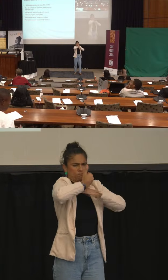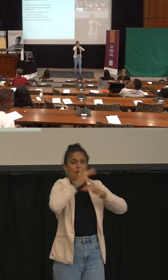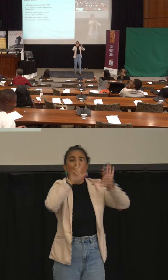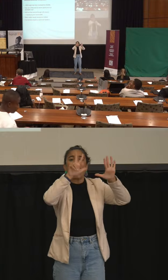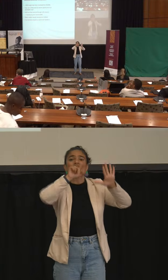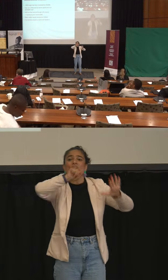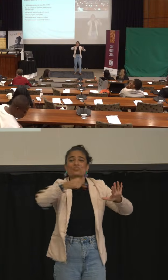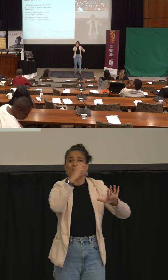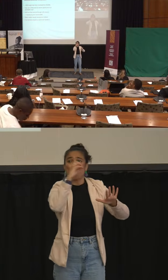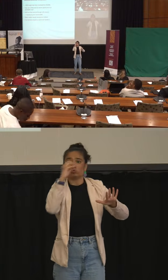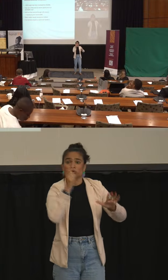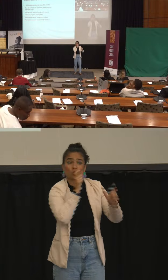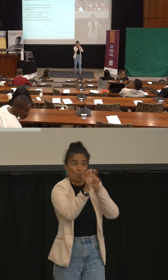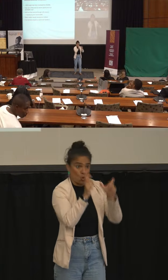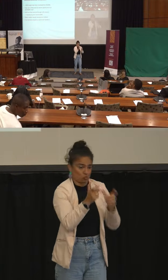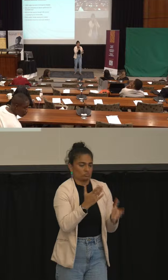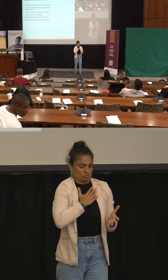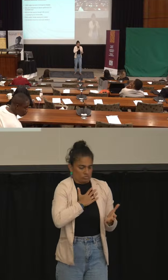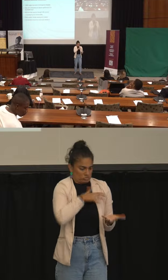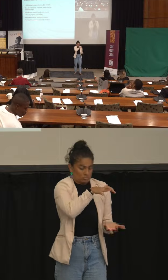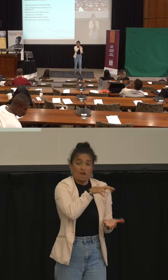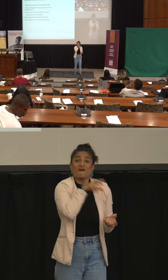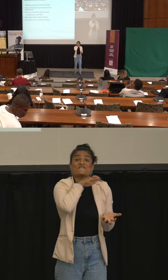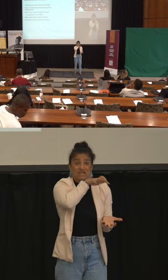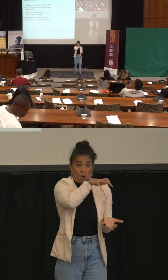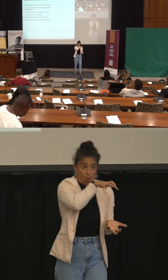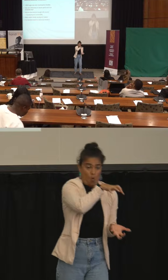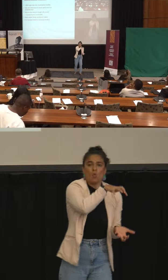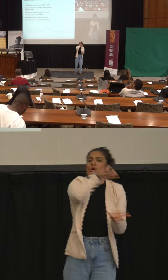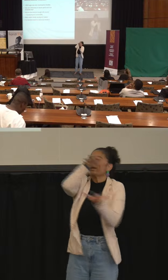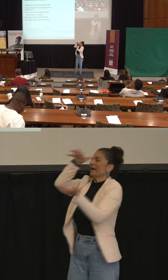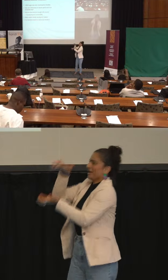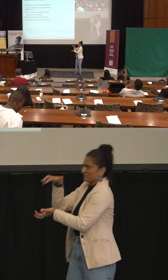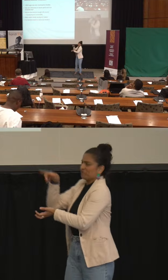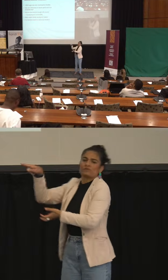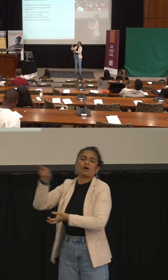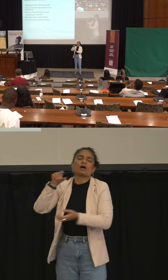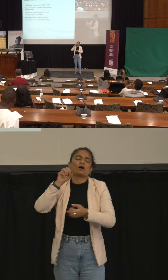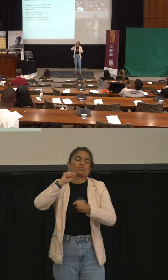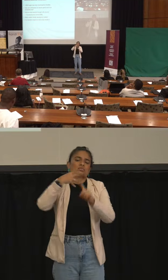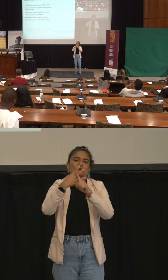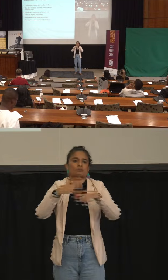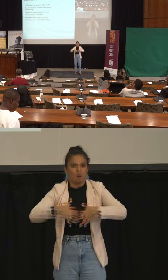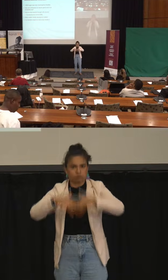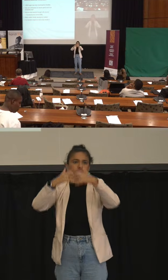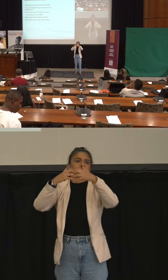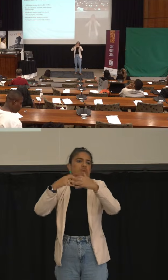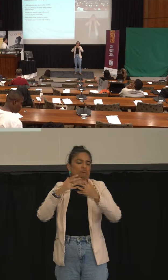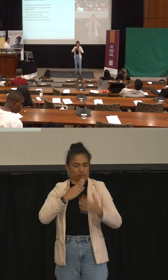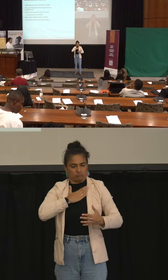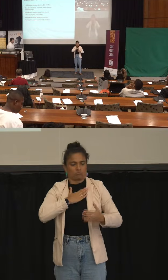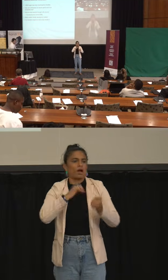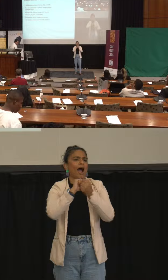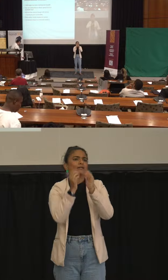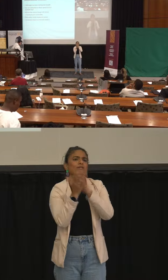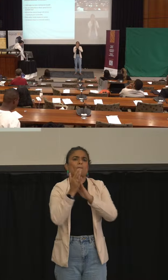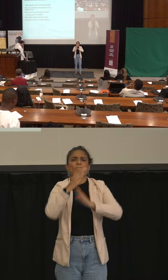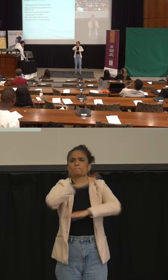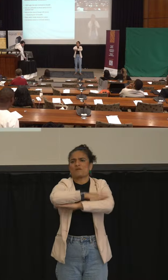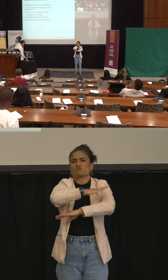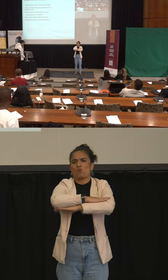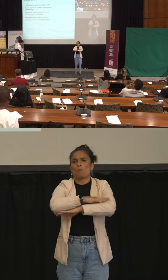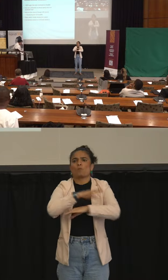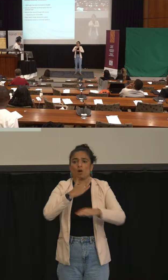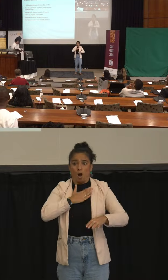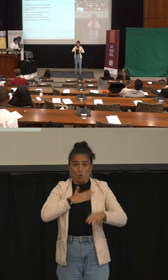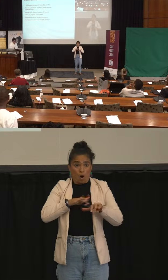So HandLab, we've also filmed 8,000 terminology, 8,000 words. And SADiLaR has set up